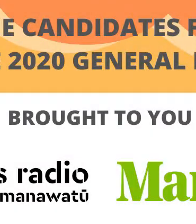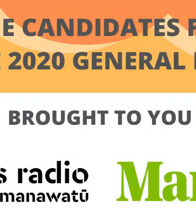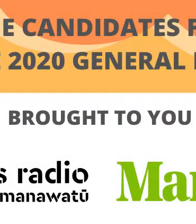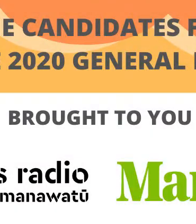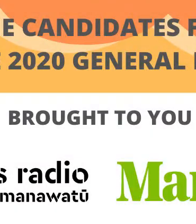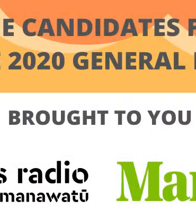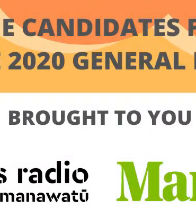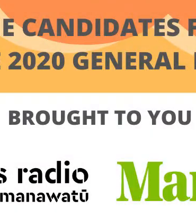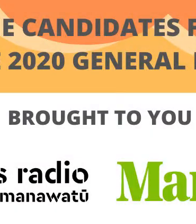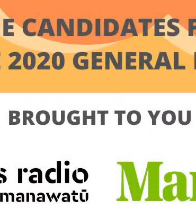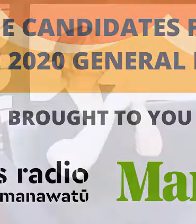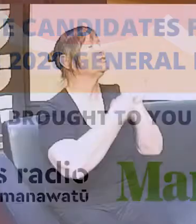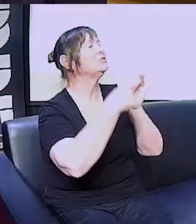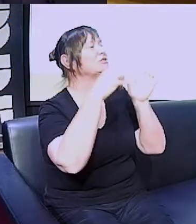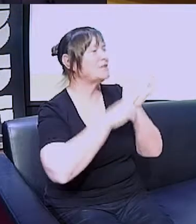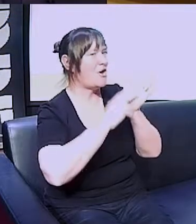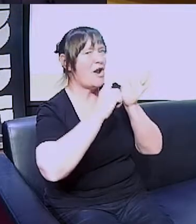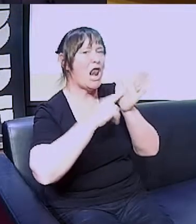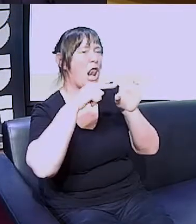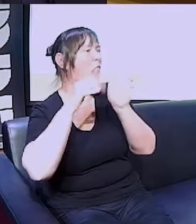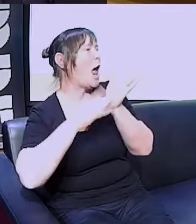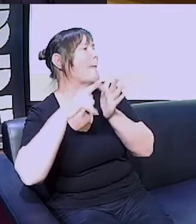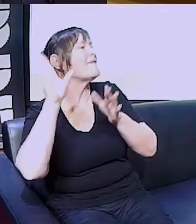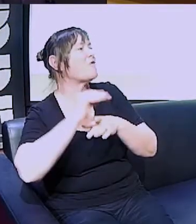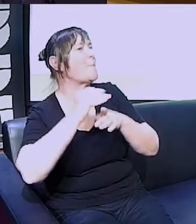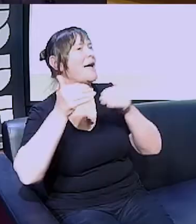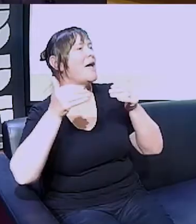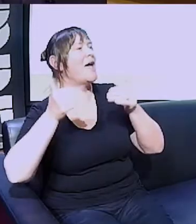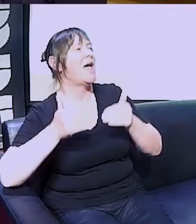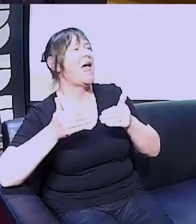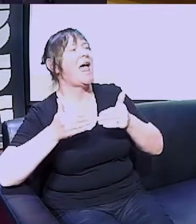Sharon Lyon from Advance NZ. Come to the stage, please. Round of applause.